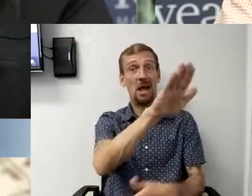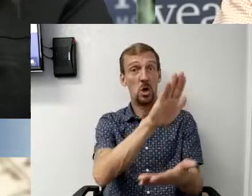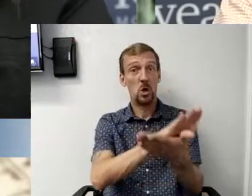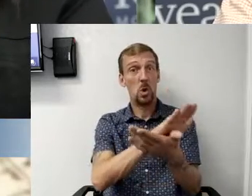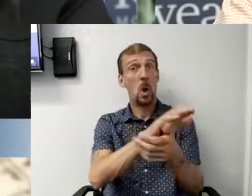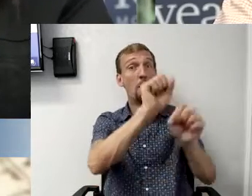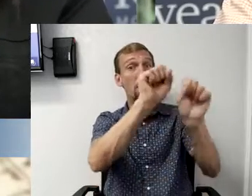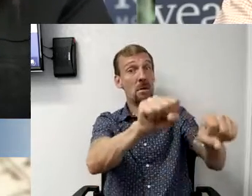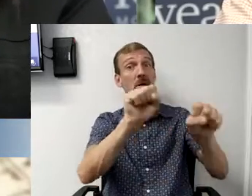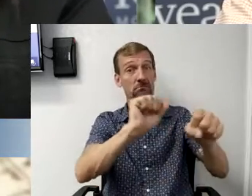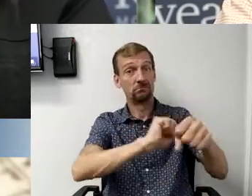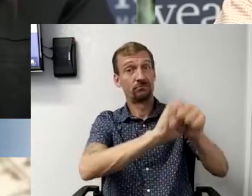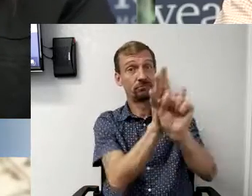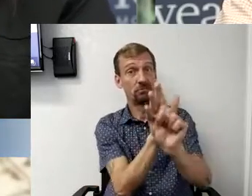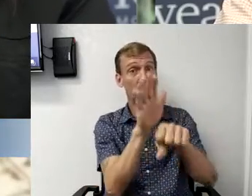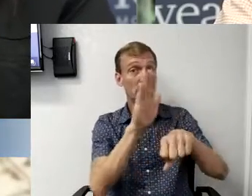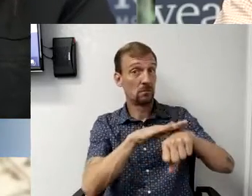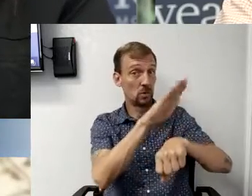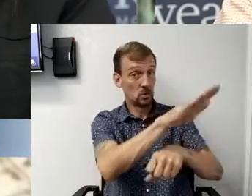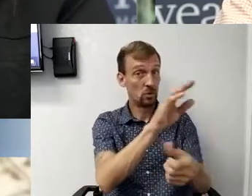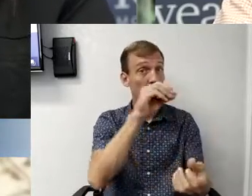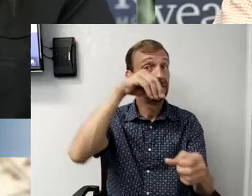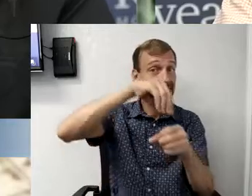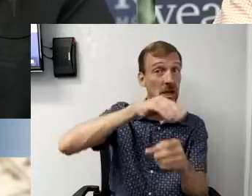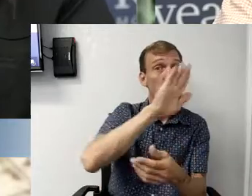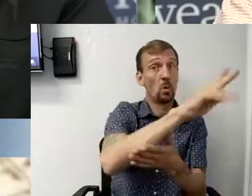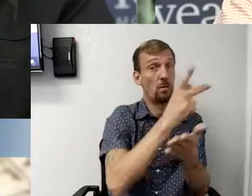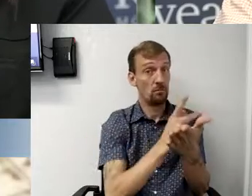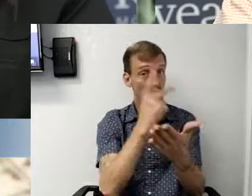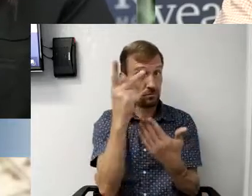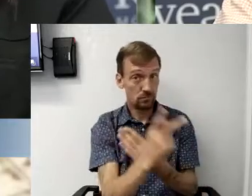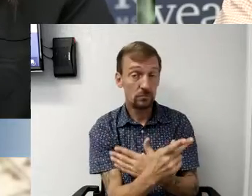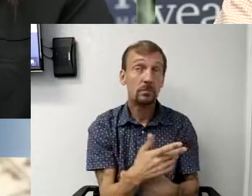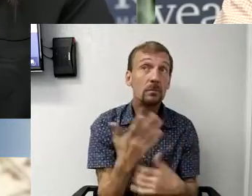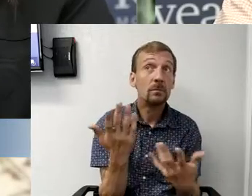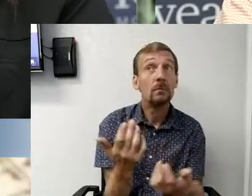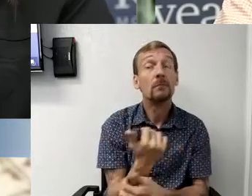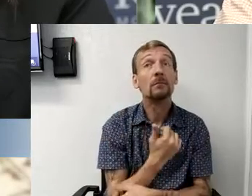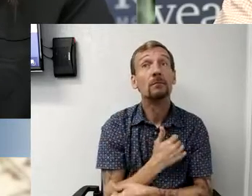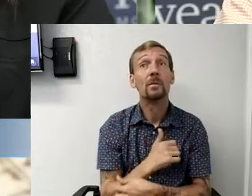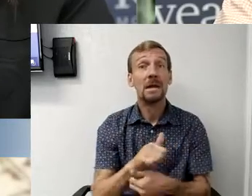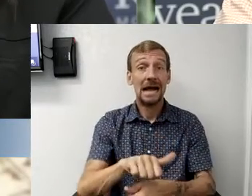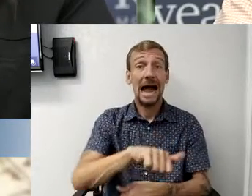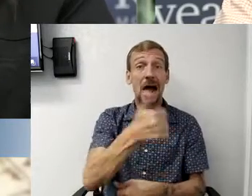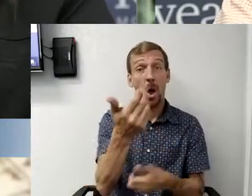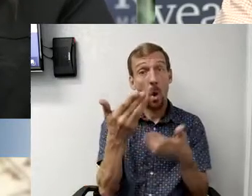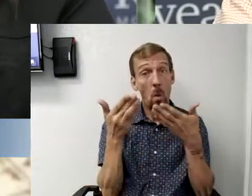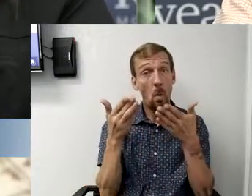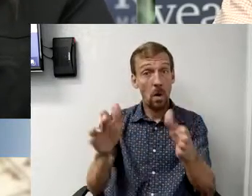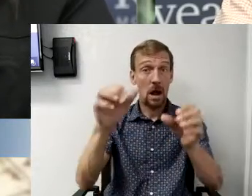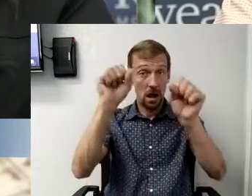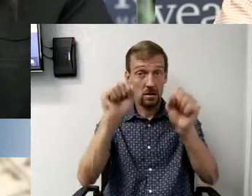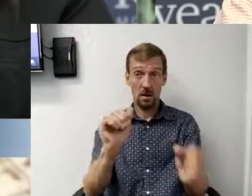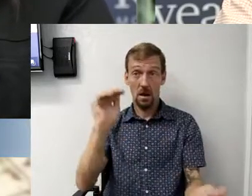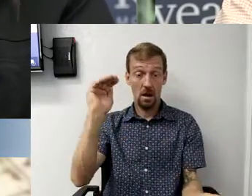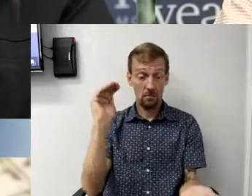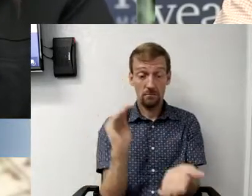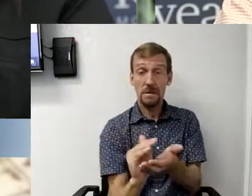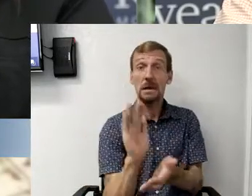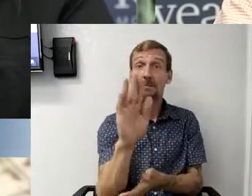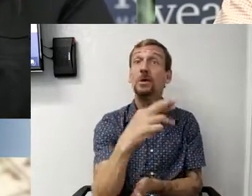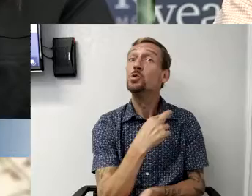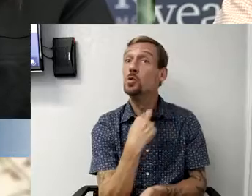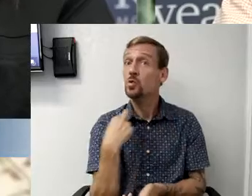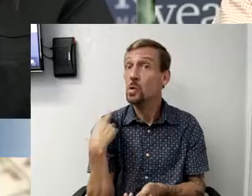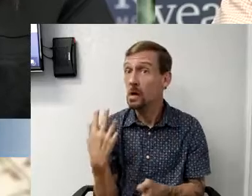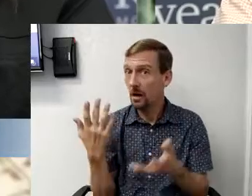other students in the program. A couple other ways to minimize risk is, and probably things you already have in